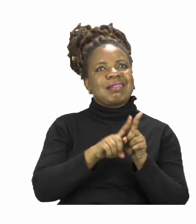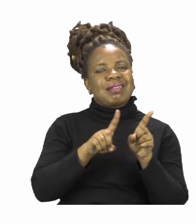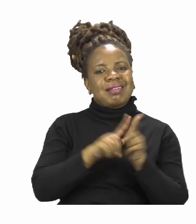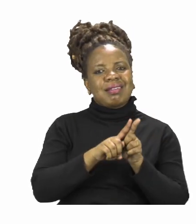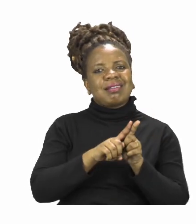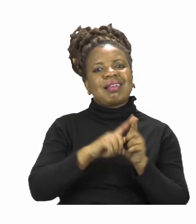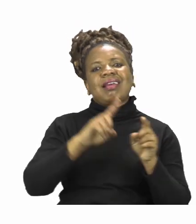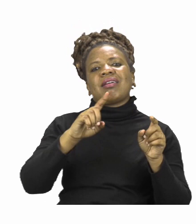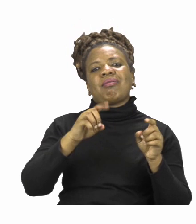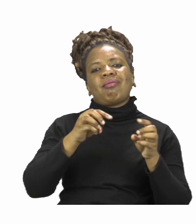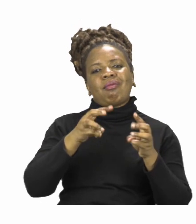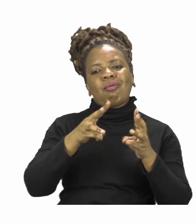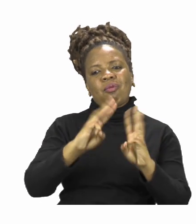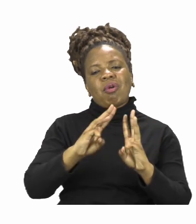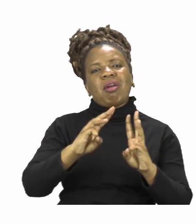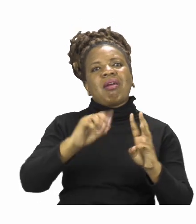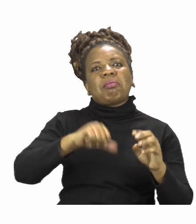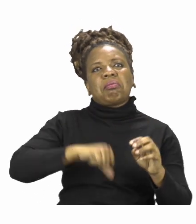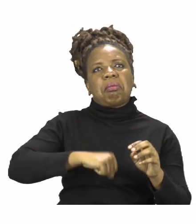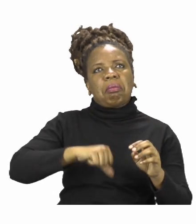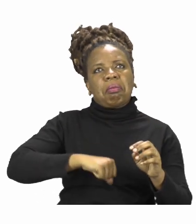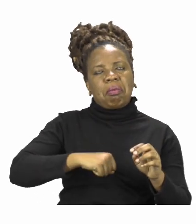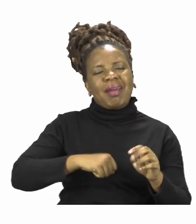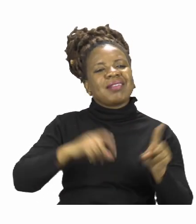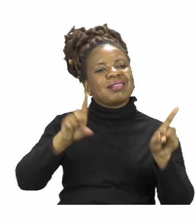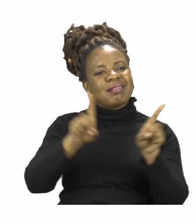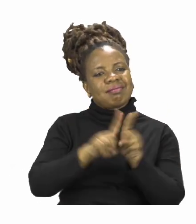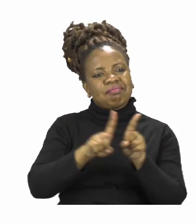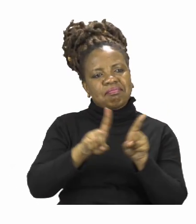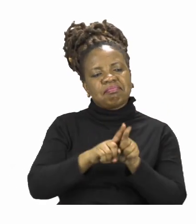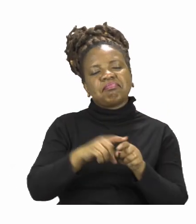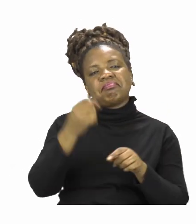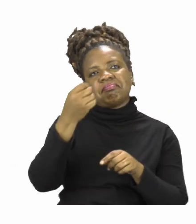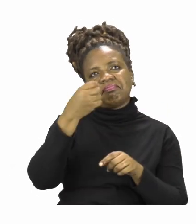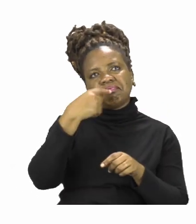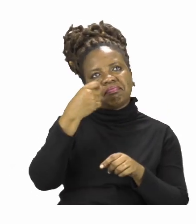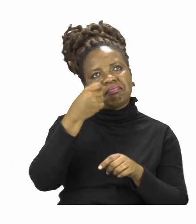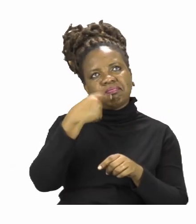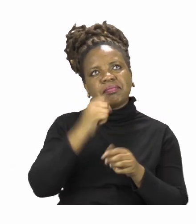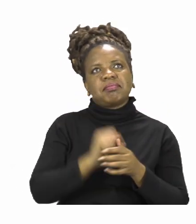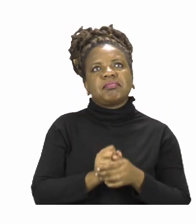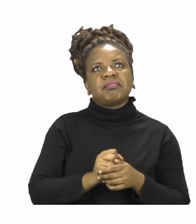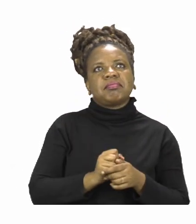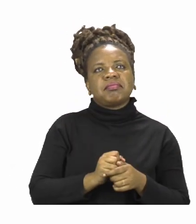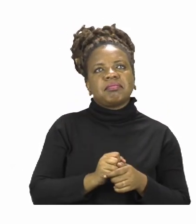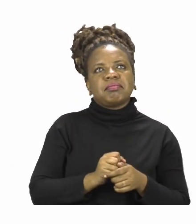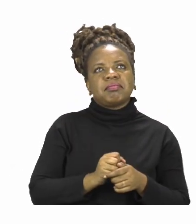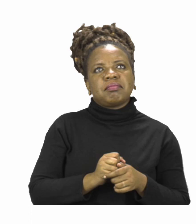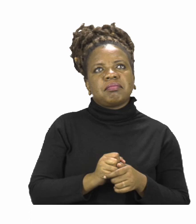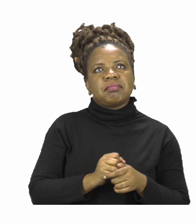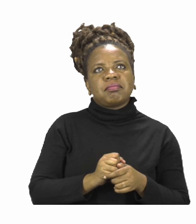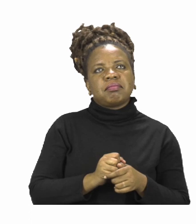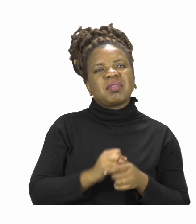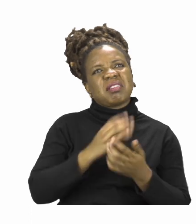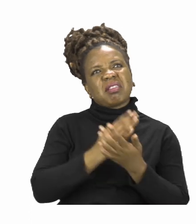you take the same medication for both of them. So they are sometimes considered one and the